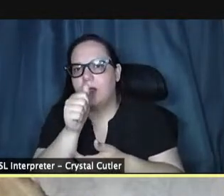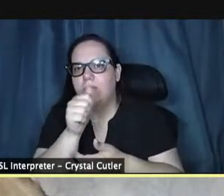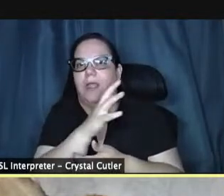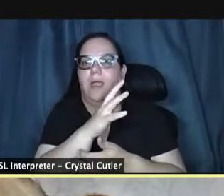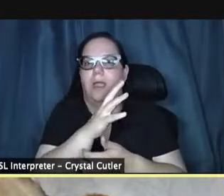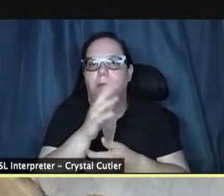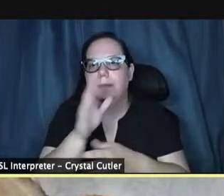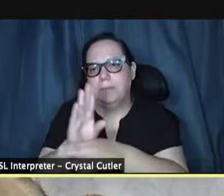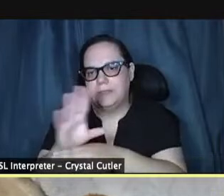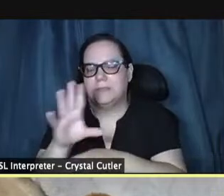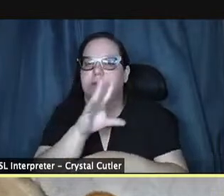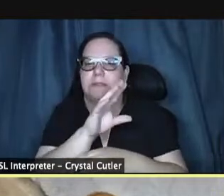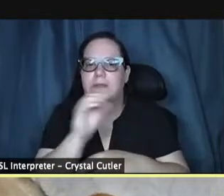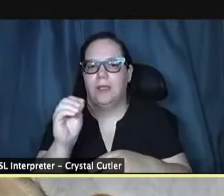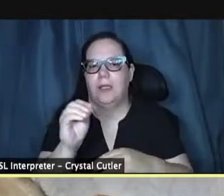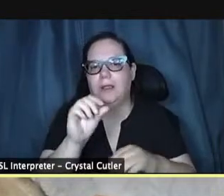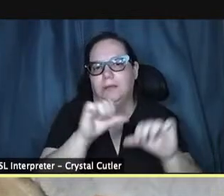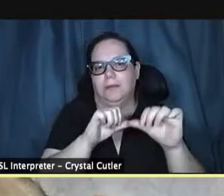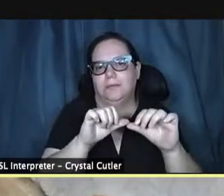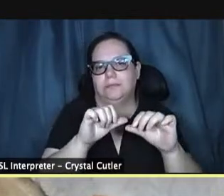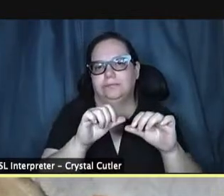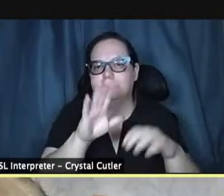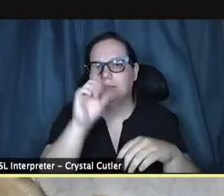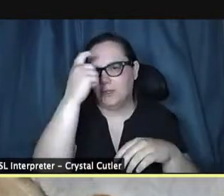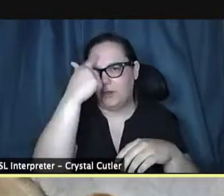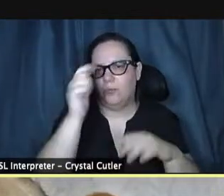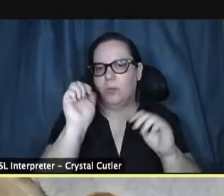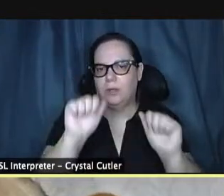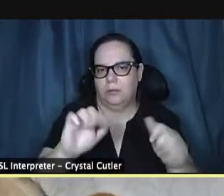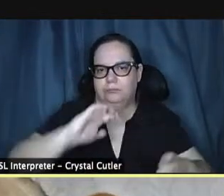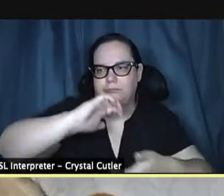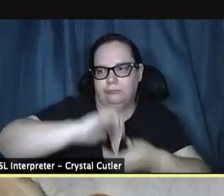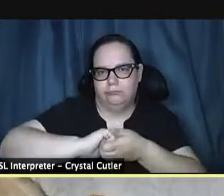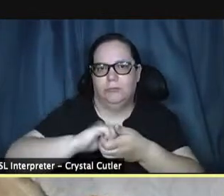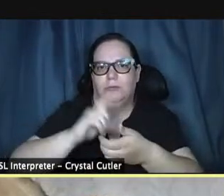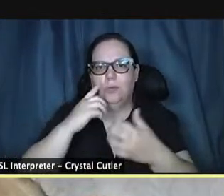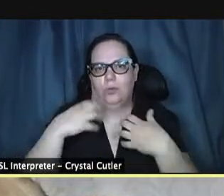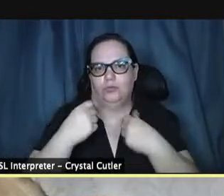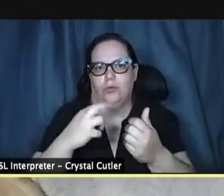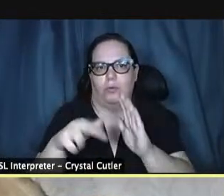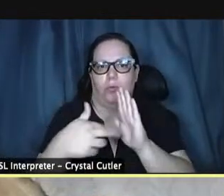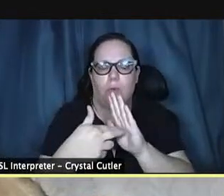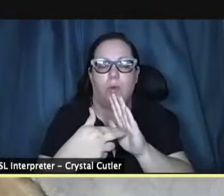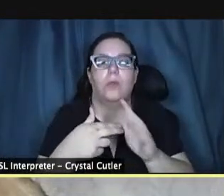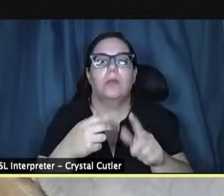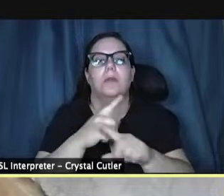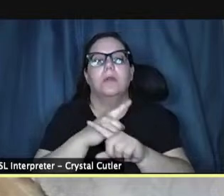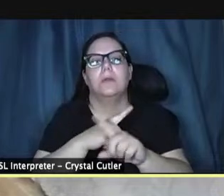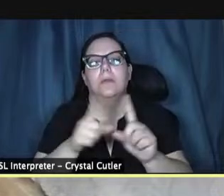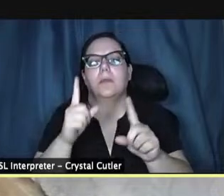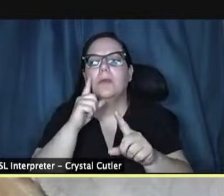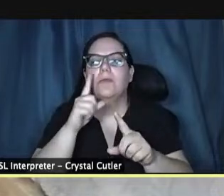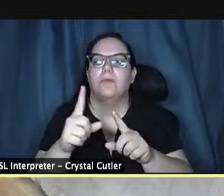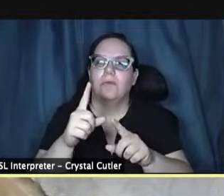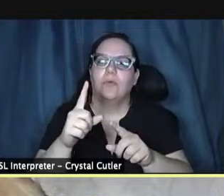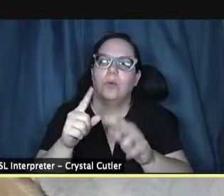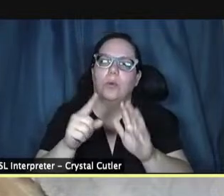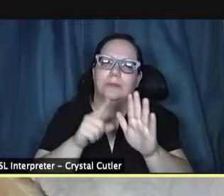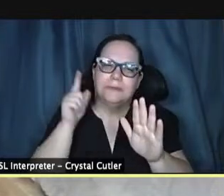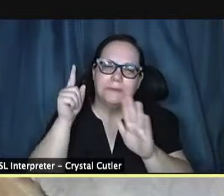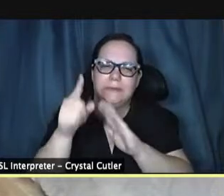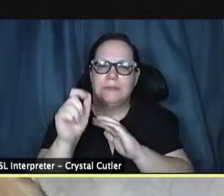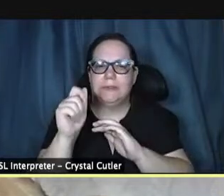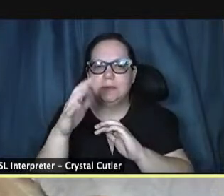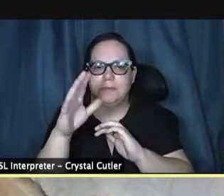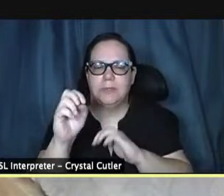commissioning of the world's first commercial deep space comms antenna, communications antenna, located at Cornwall in the west of